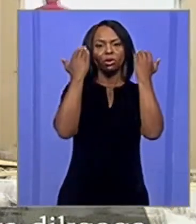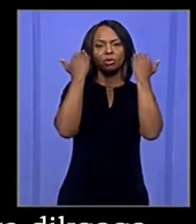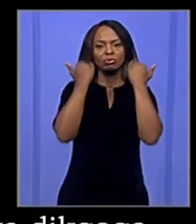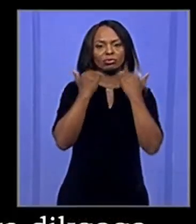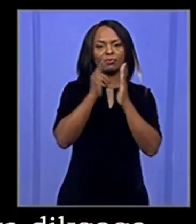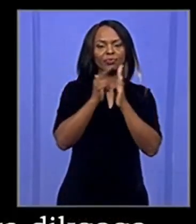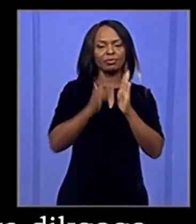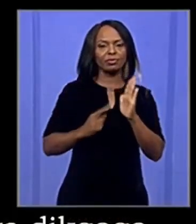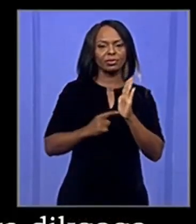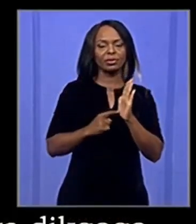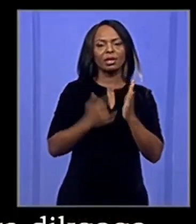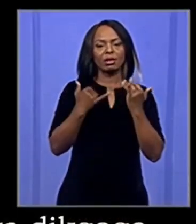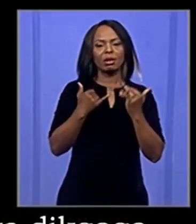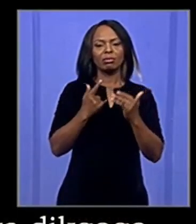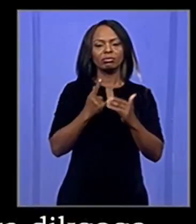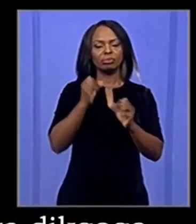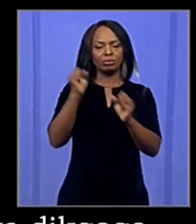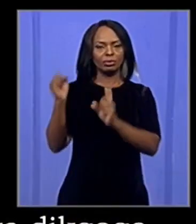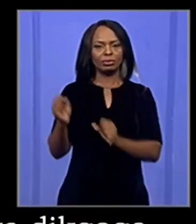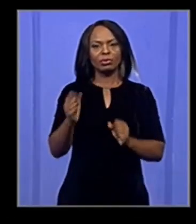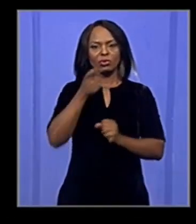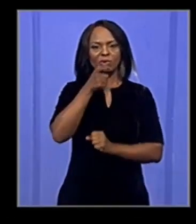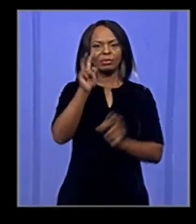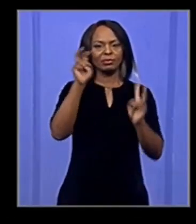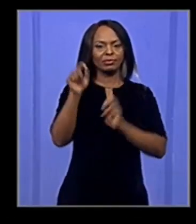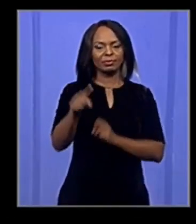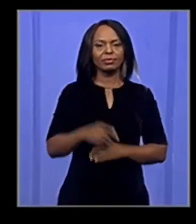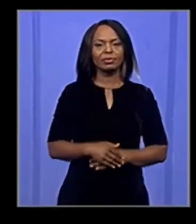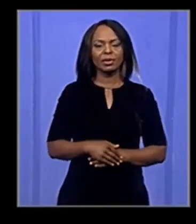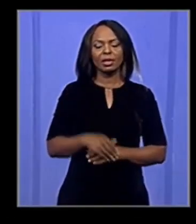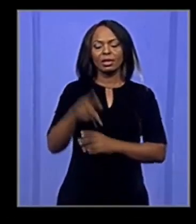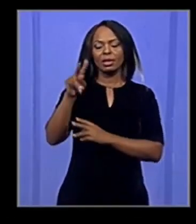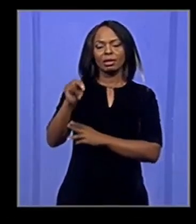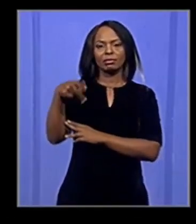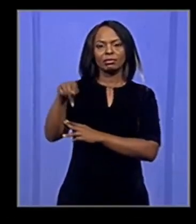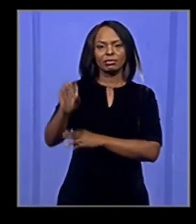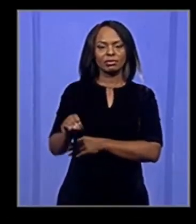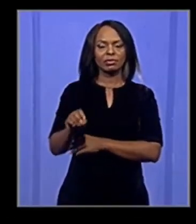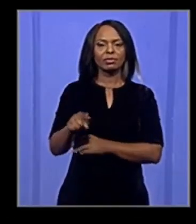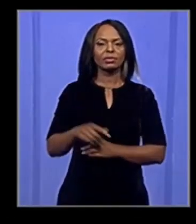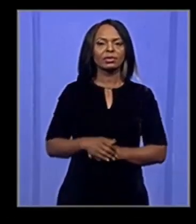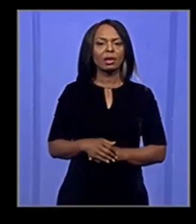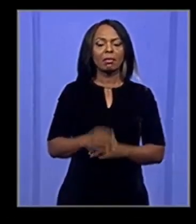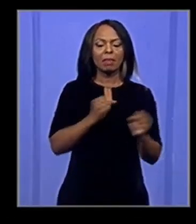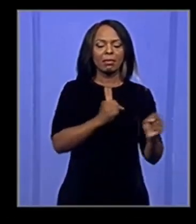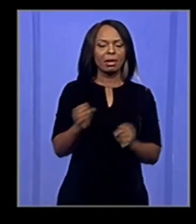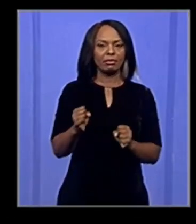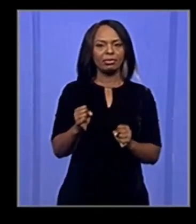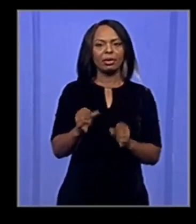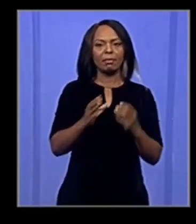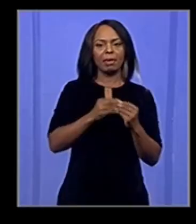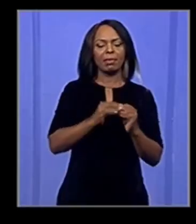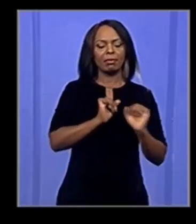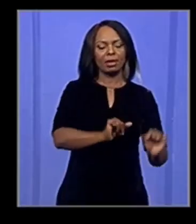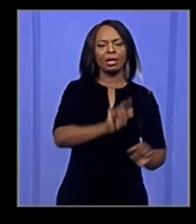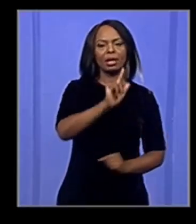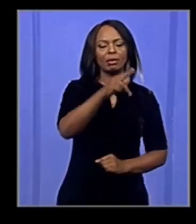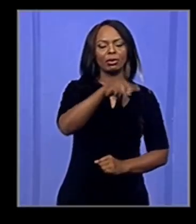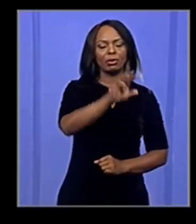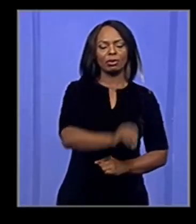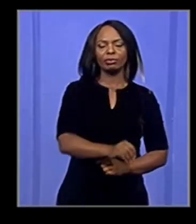eno. Members of this NPO are not the same members that are in the NPO now, which